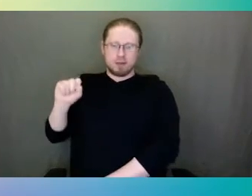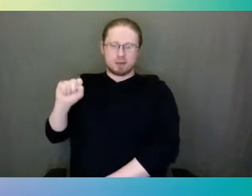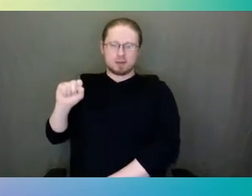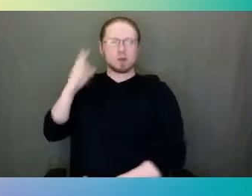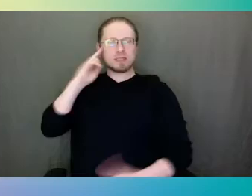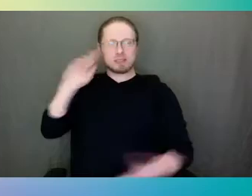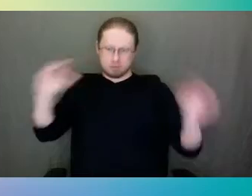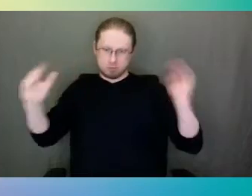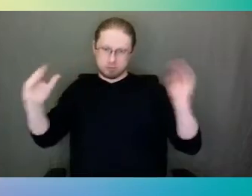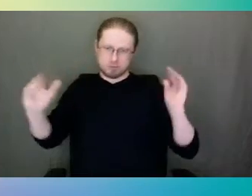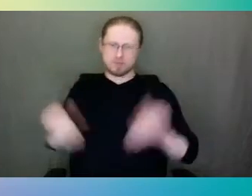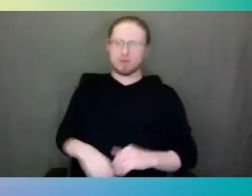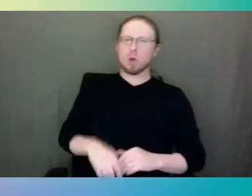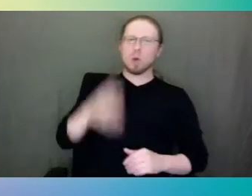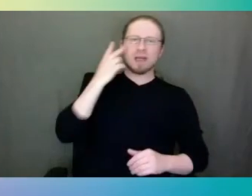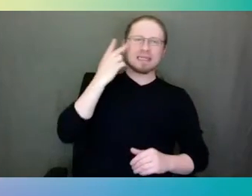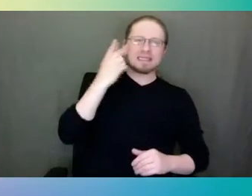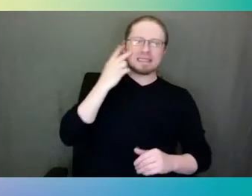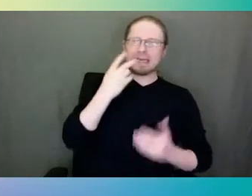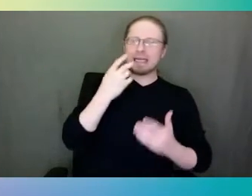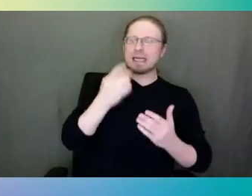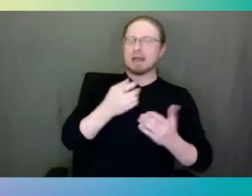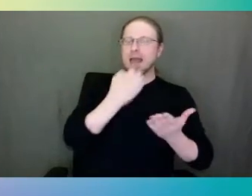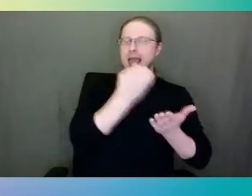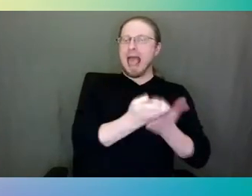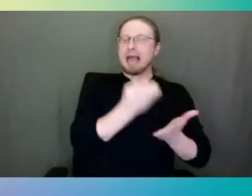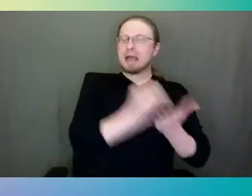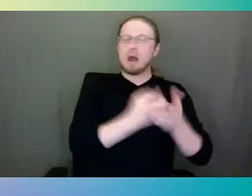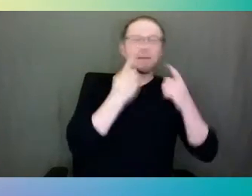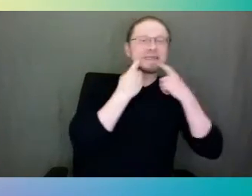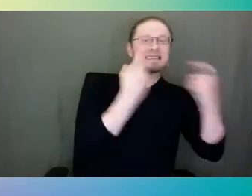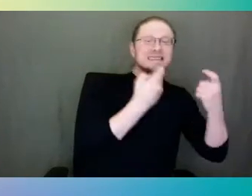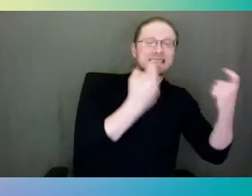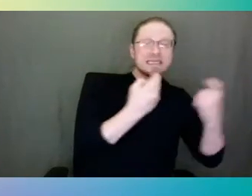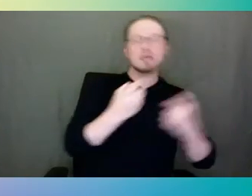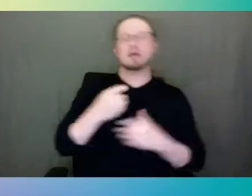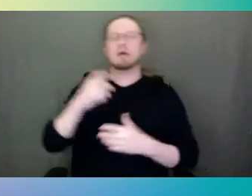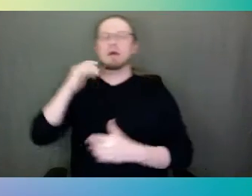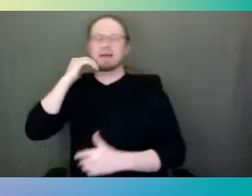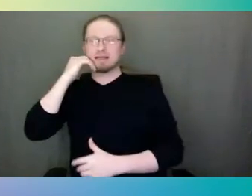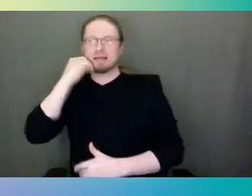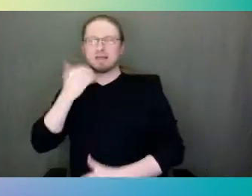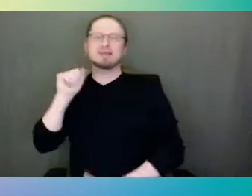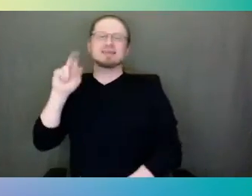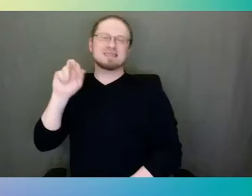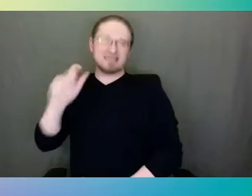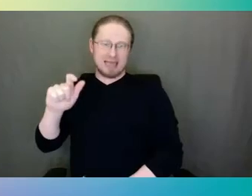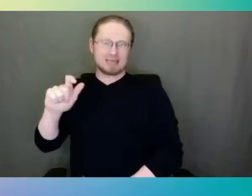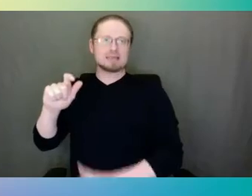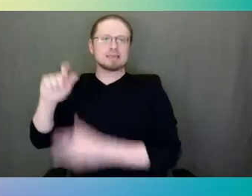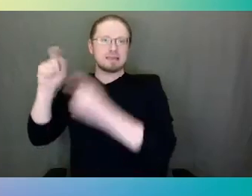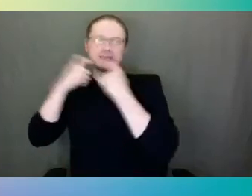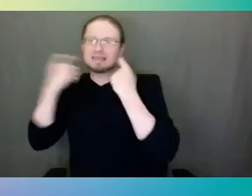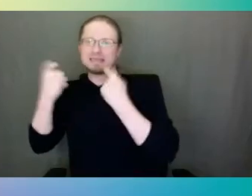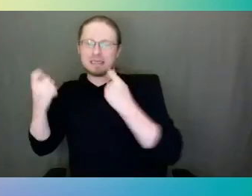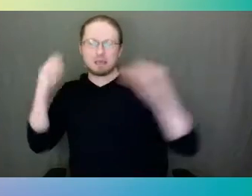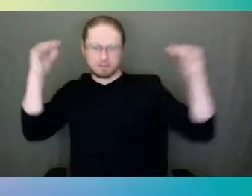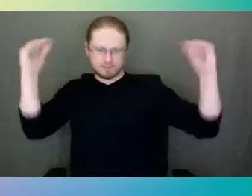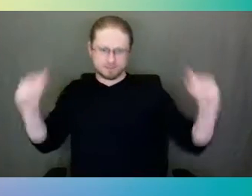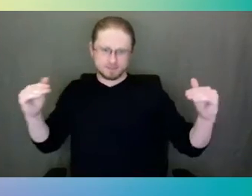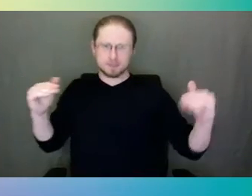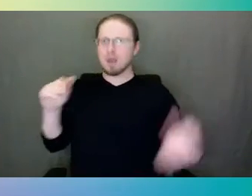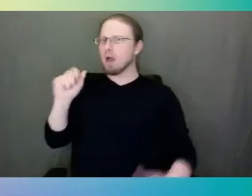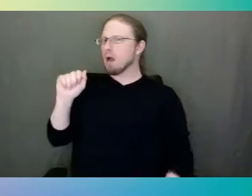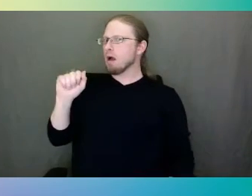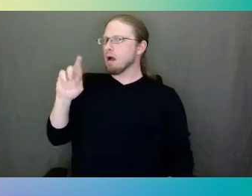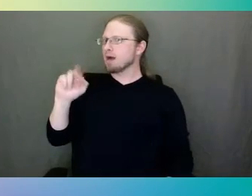economic sin list, and the other one is a sexual sin list. Interestingly enough, arsenokoitai appears on the economic